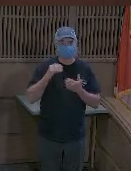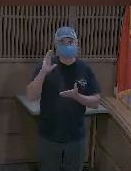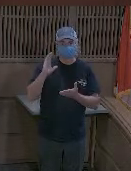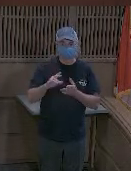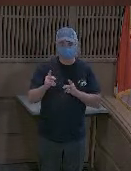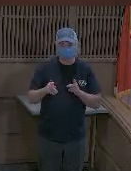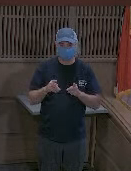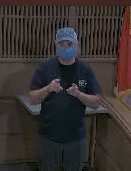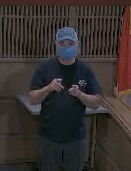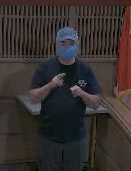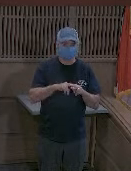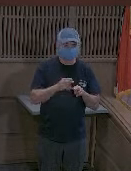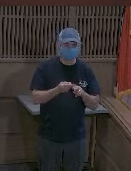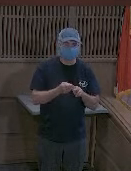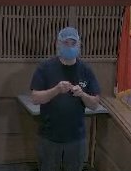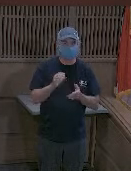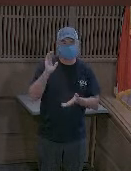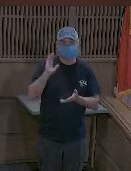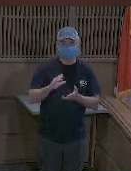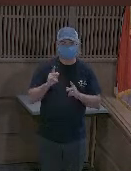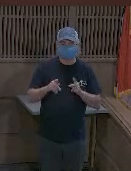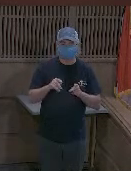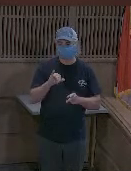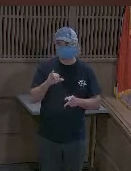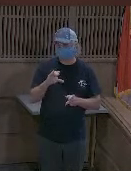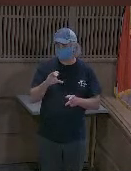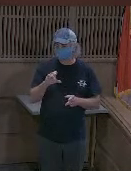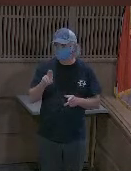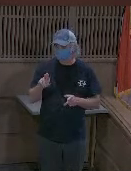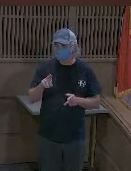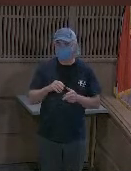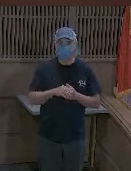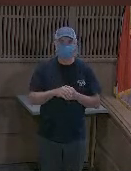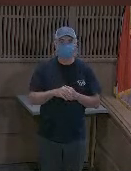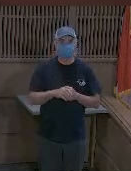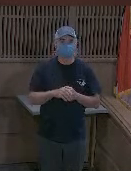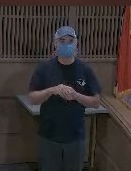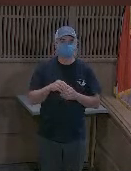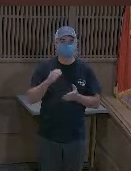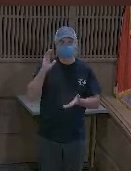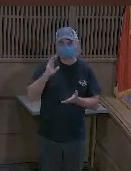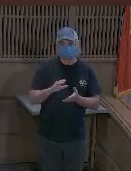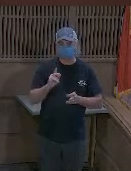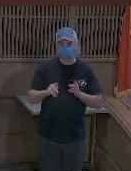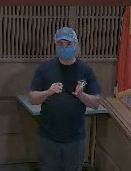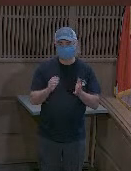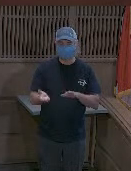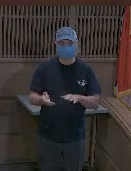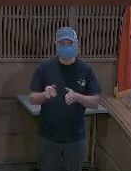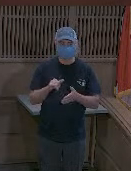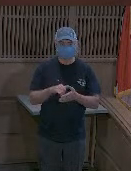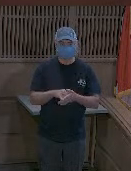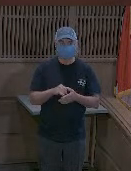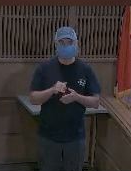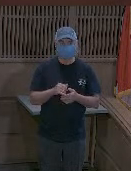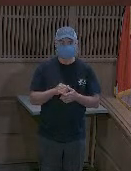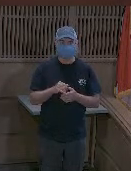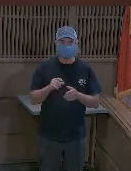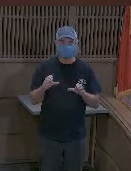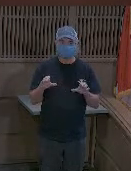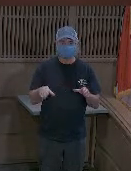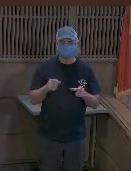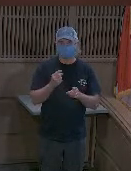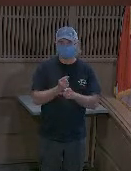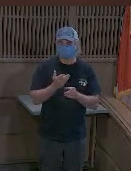less people on respirators, less people that are dying. And that is literally what being mindful and doing the right